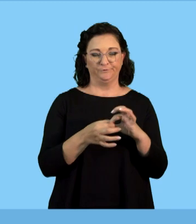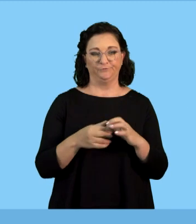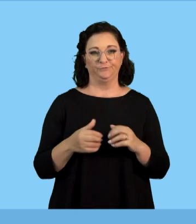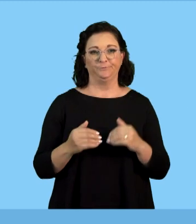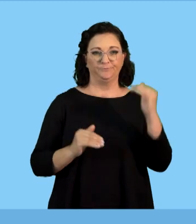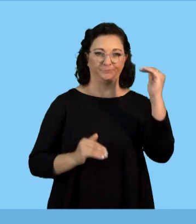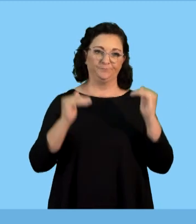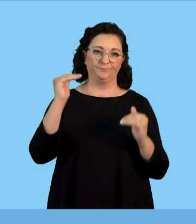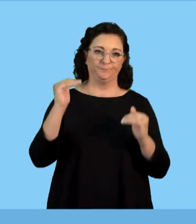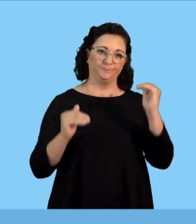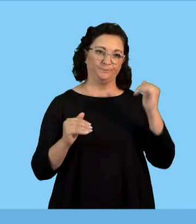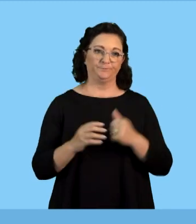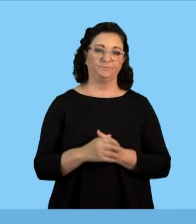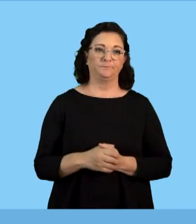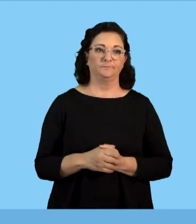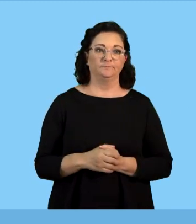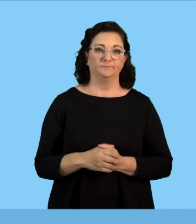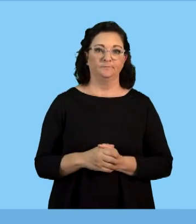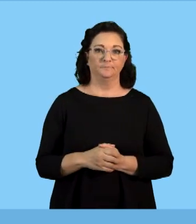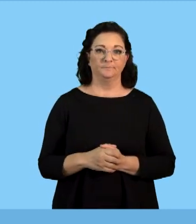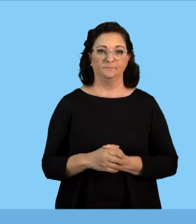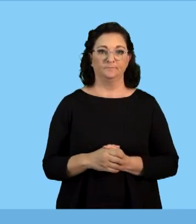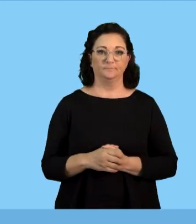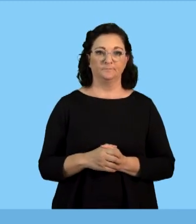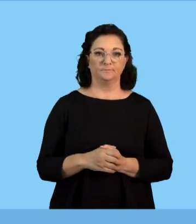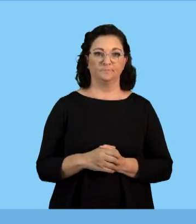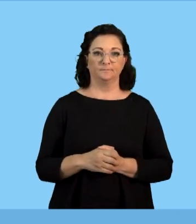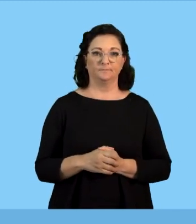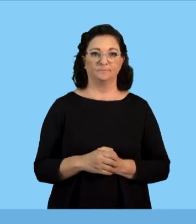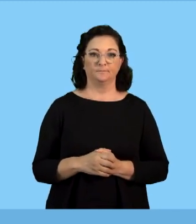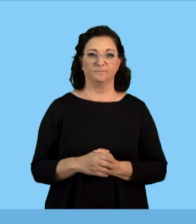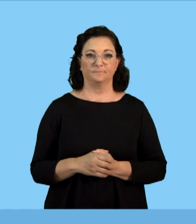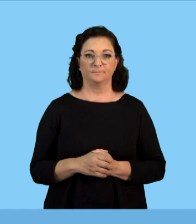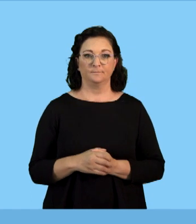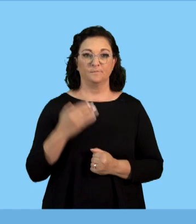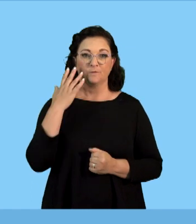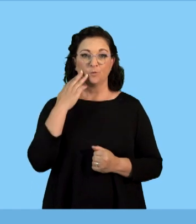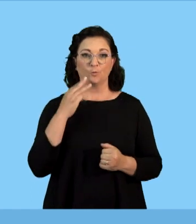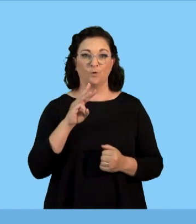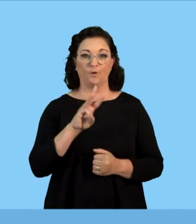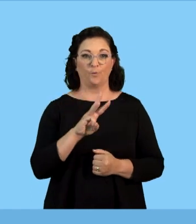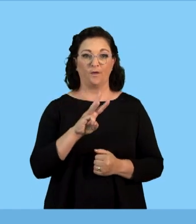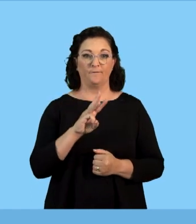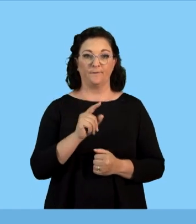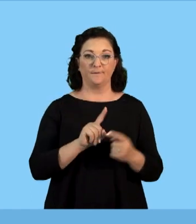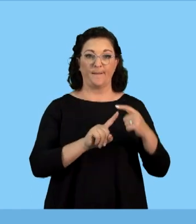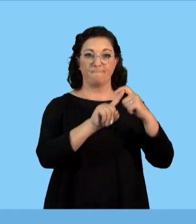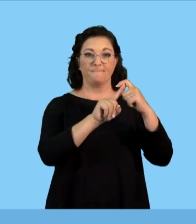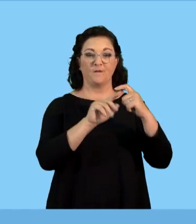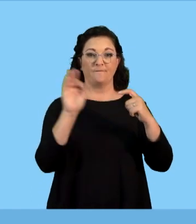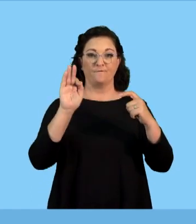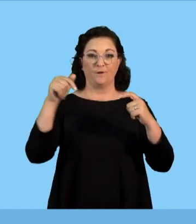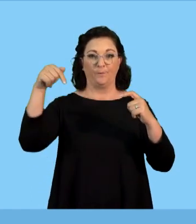between wavelength and frequency, that when the wavelength measured in lambda increases, the frequency is going to